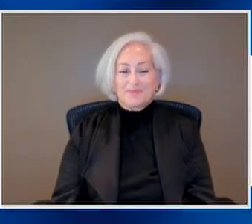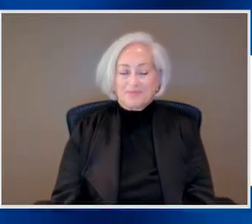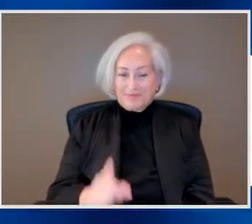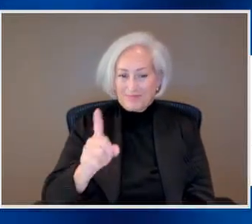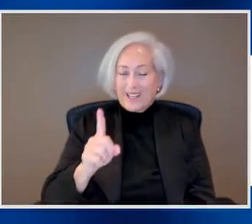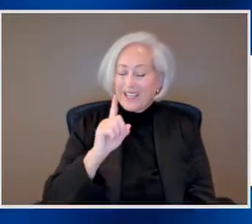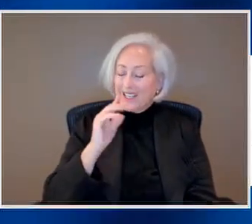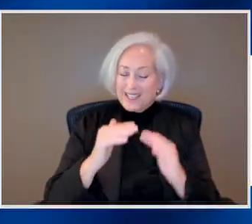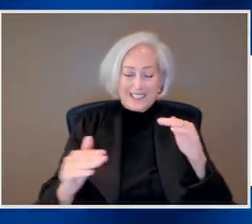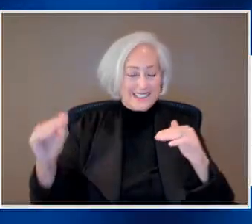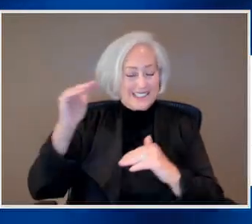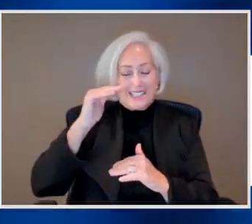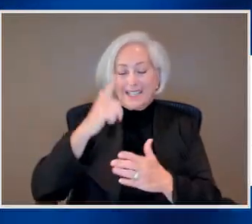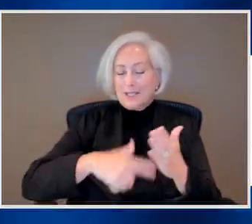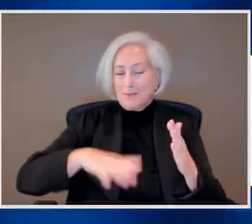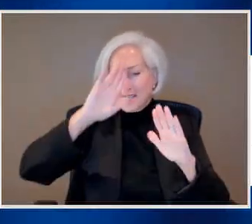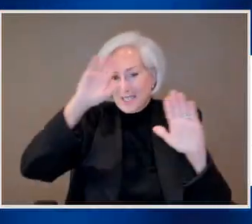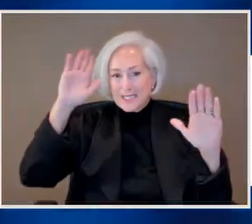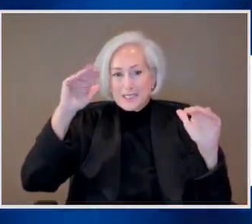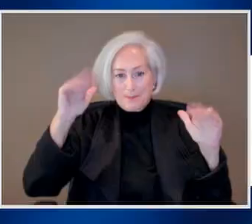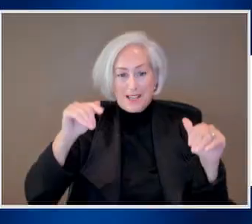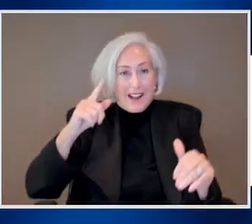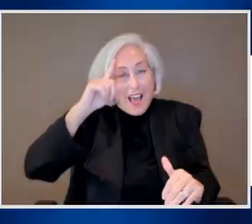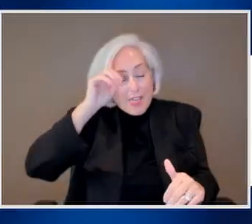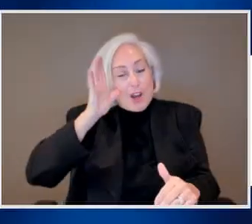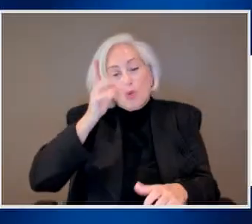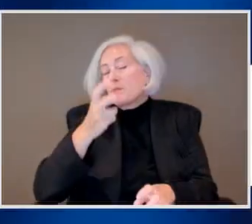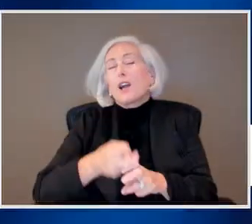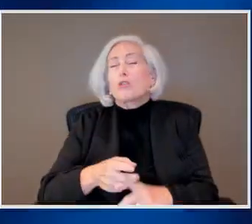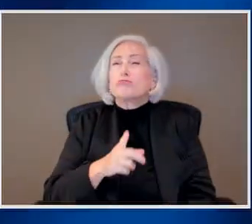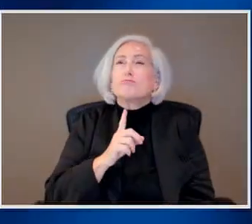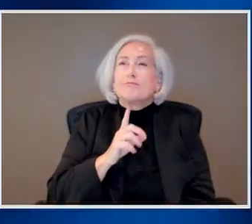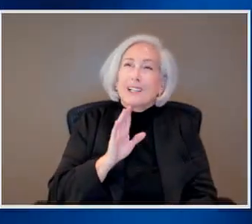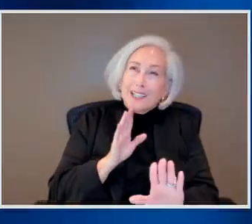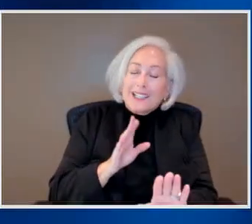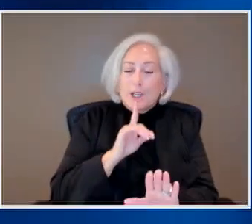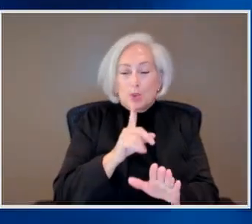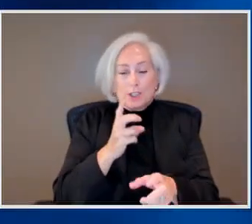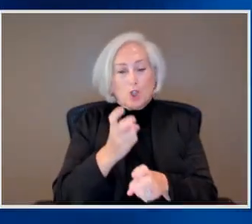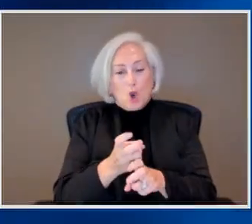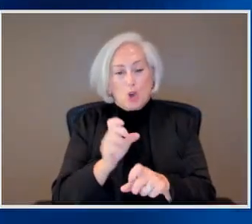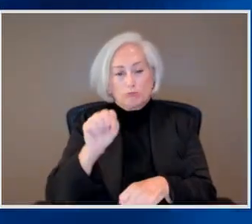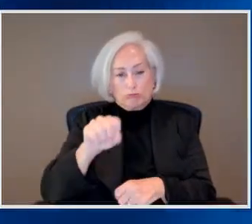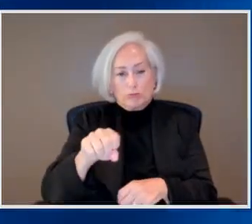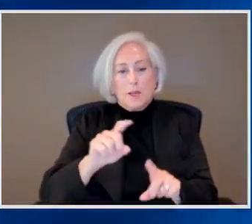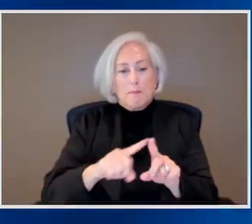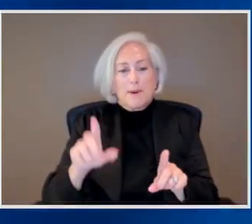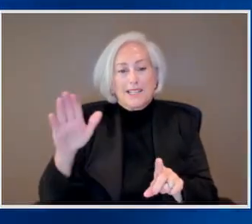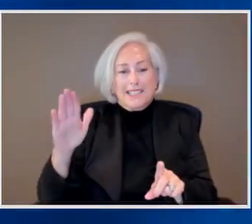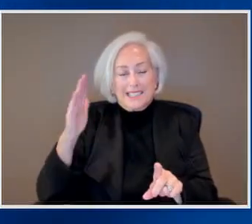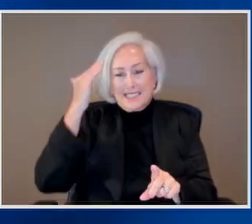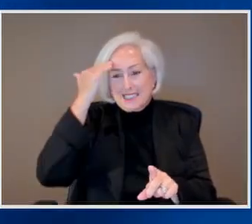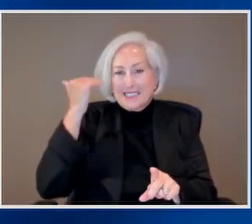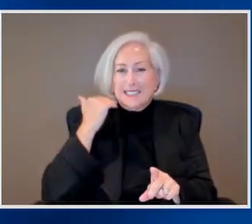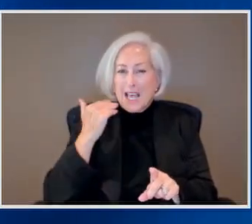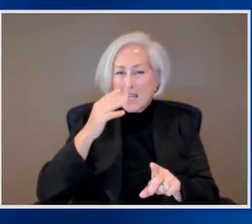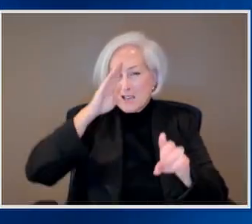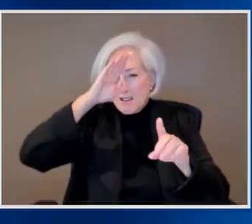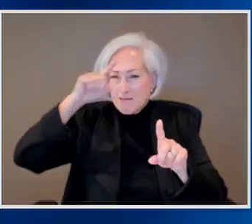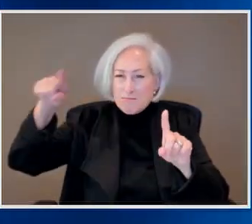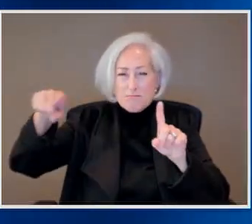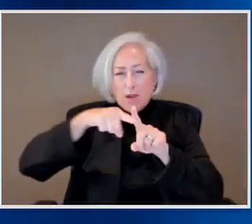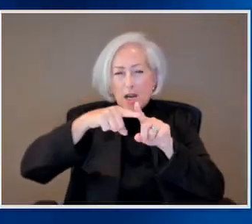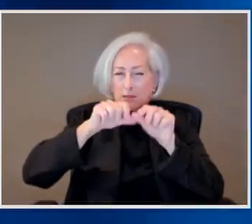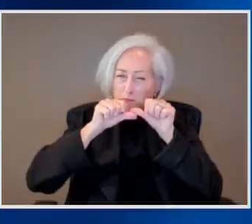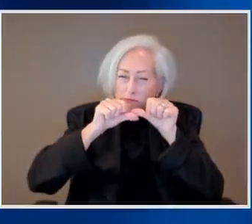beyond what I expected. I thought it was going to be hard, and it was hard, but it was, his head was in the right place the whole